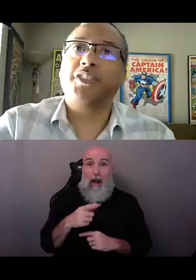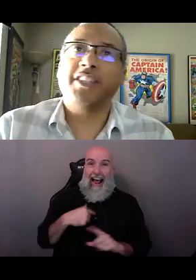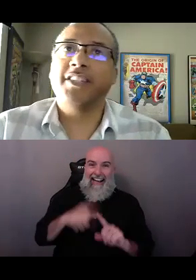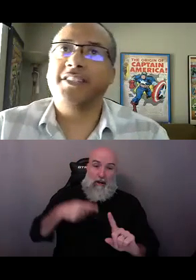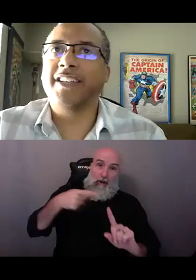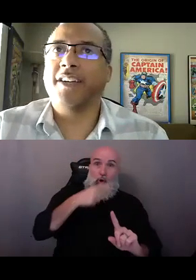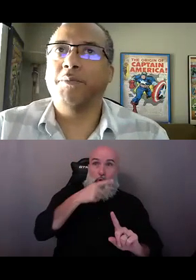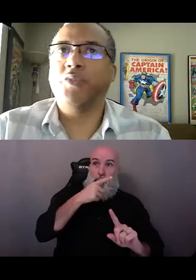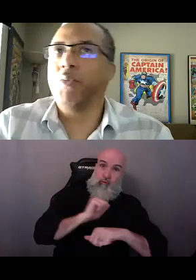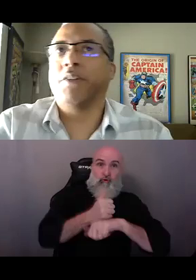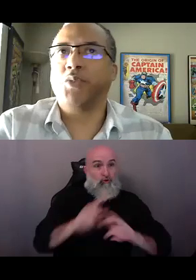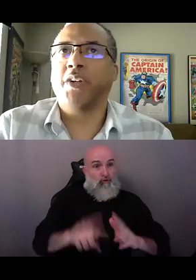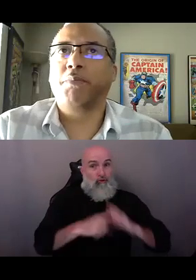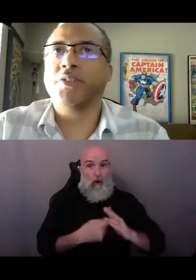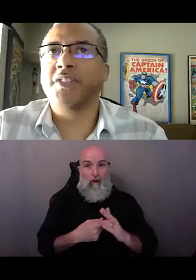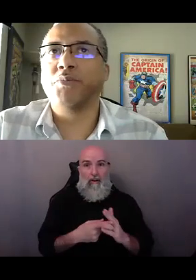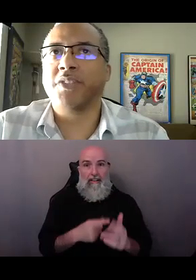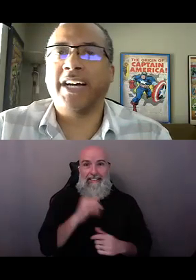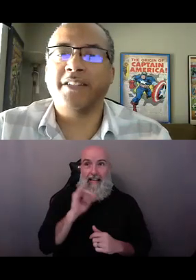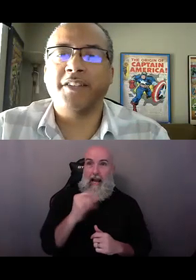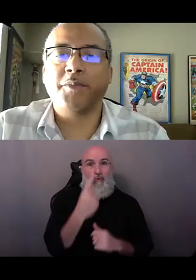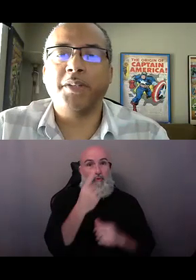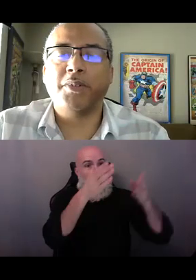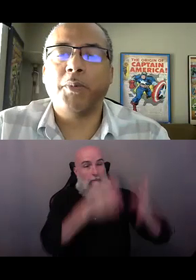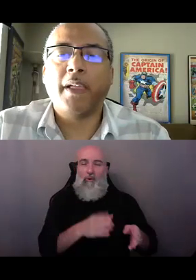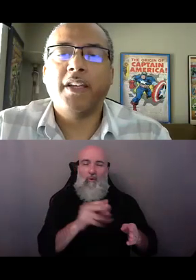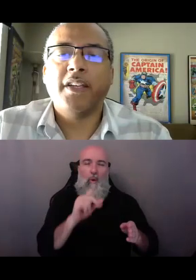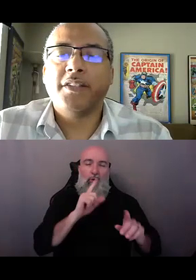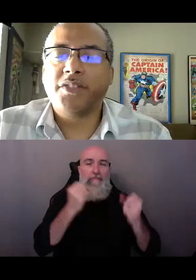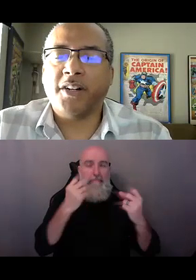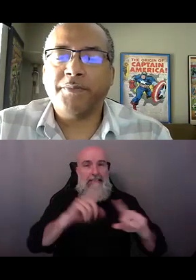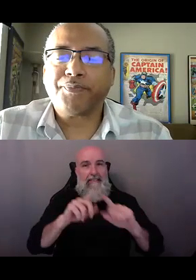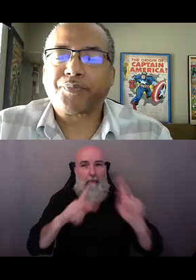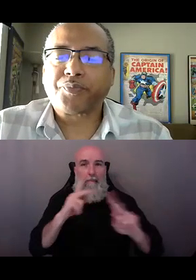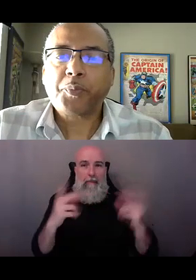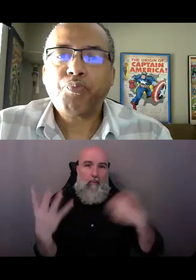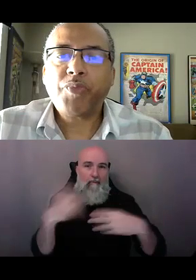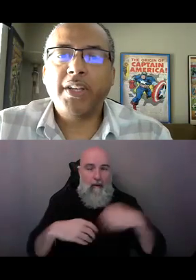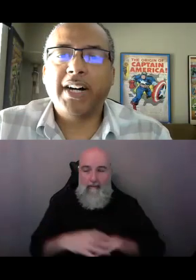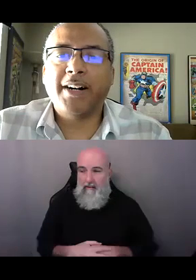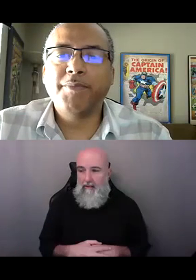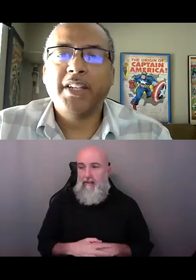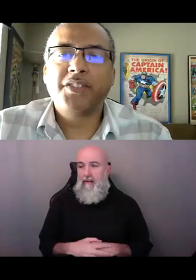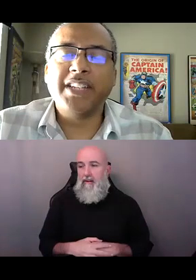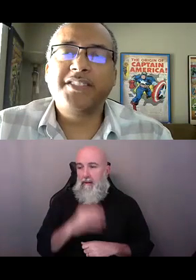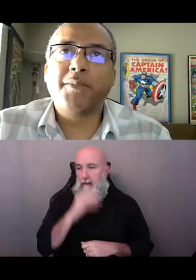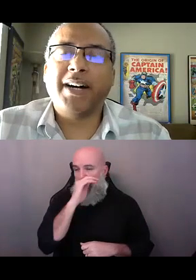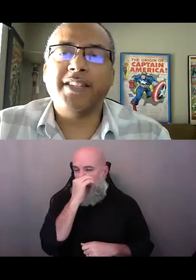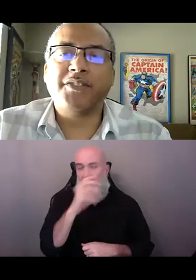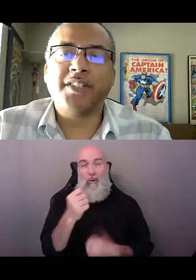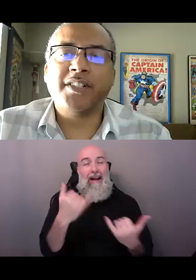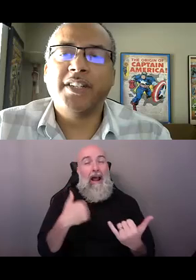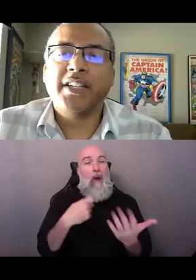who started. It's not like a movie where it was one person. It was a lot of different people. So, so let's talk